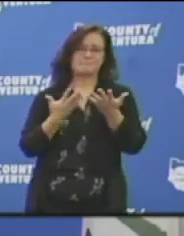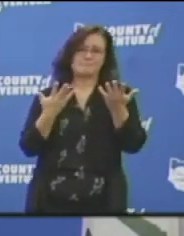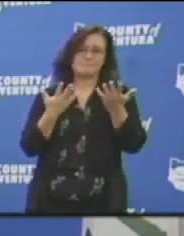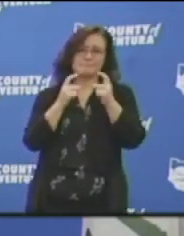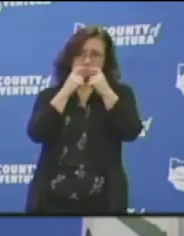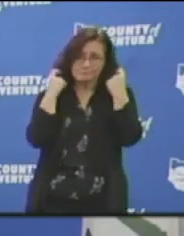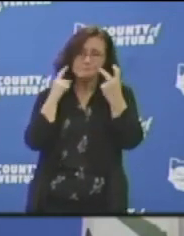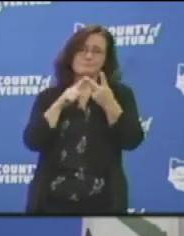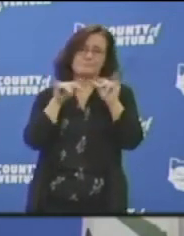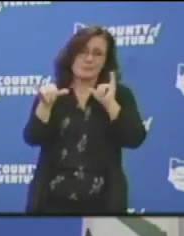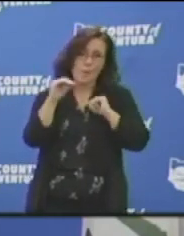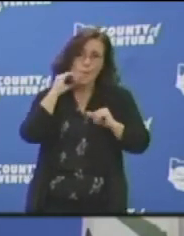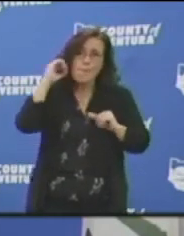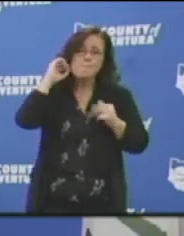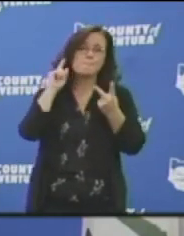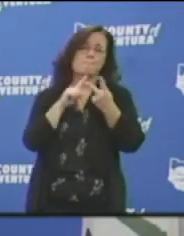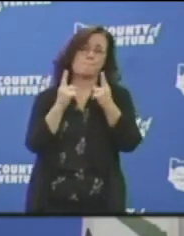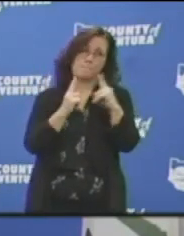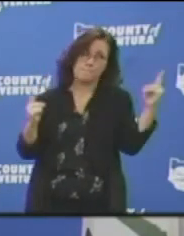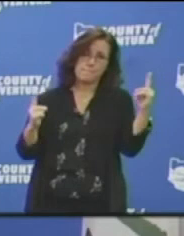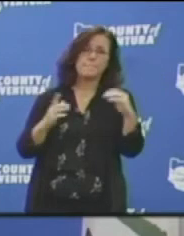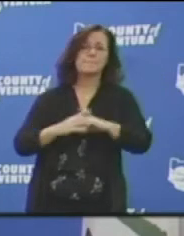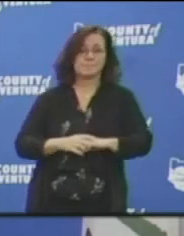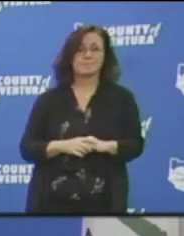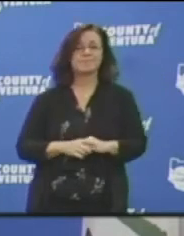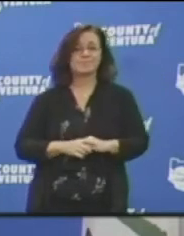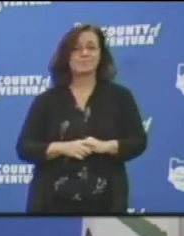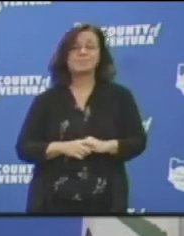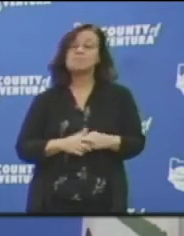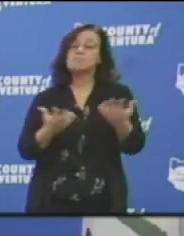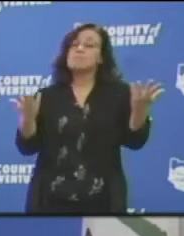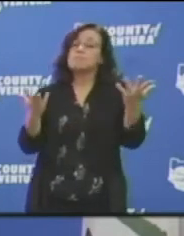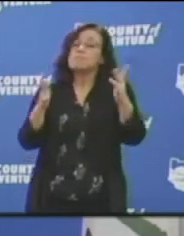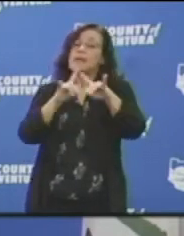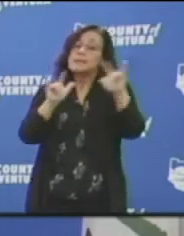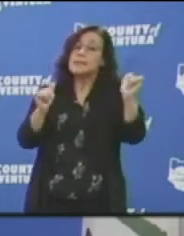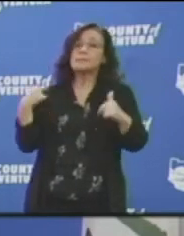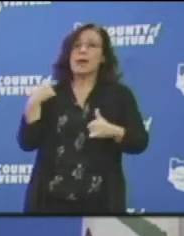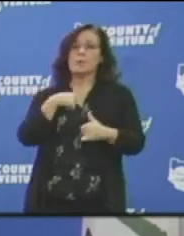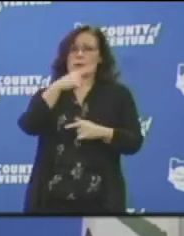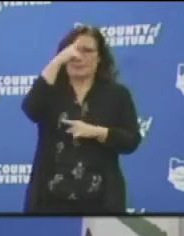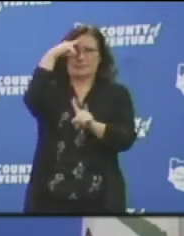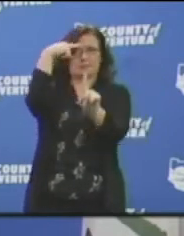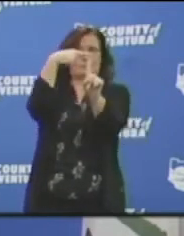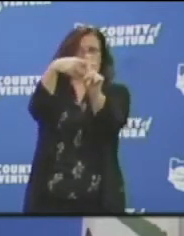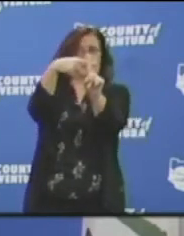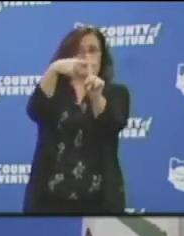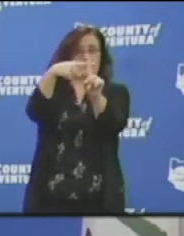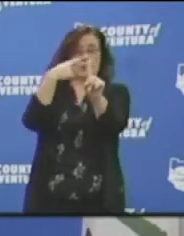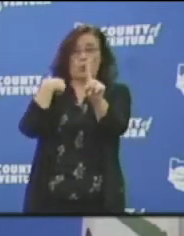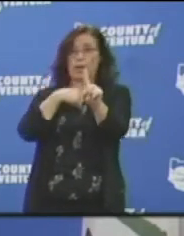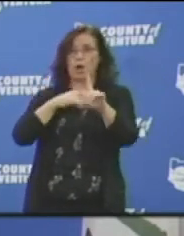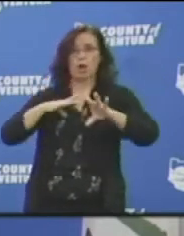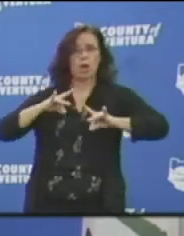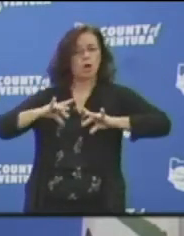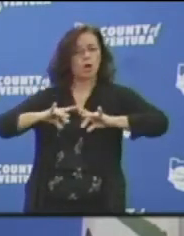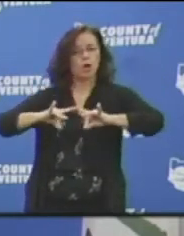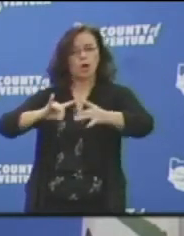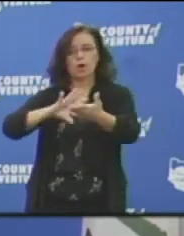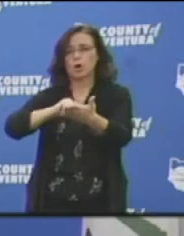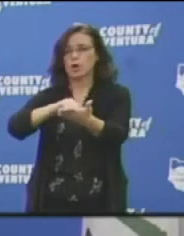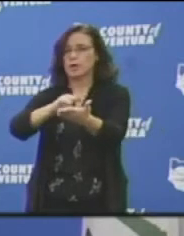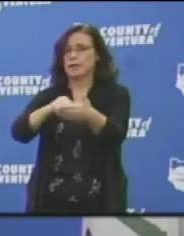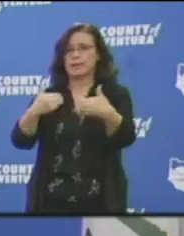We continue to be hopeful, and we continue to learn about COVID-19 on a daily basis. The amount